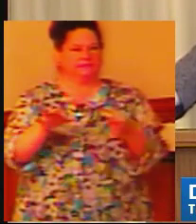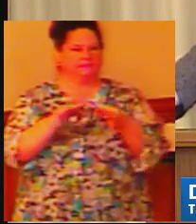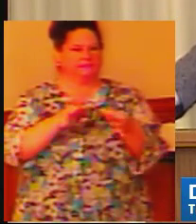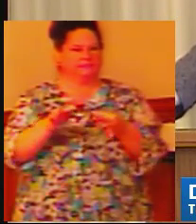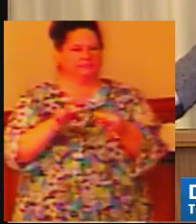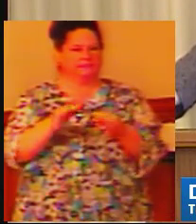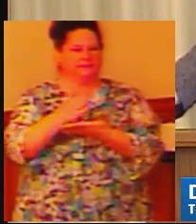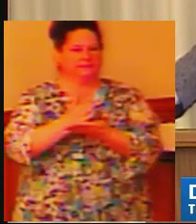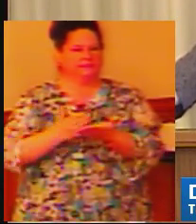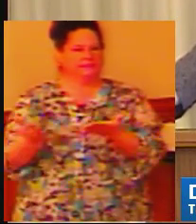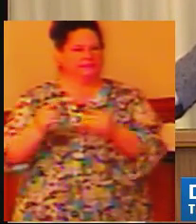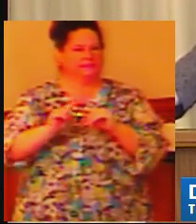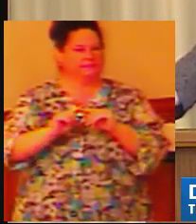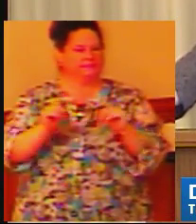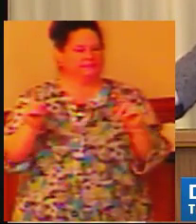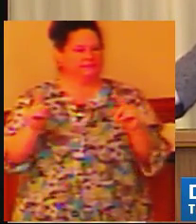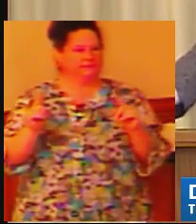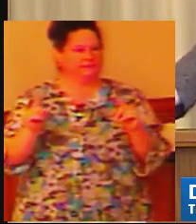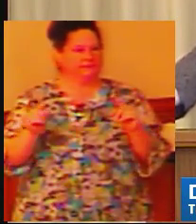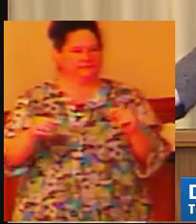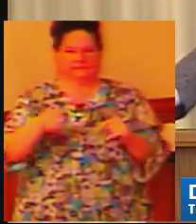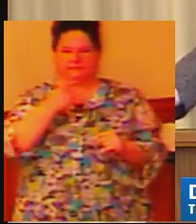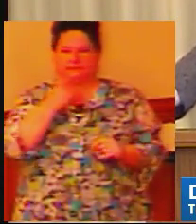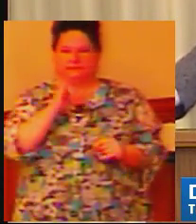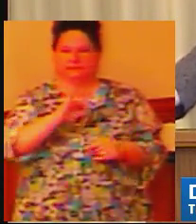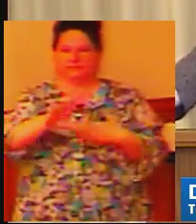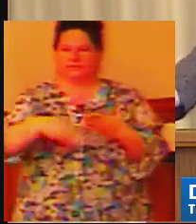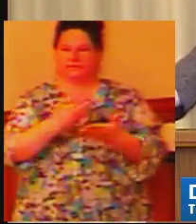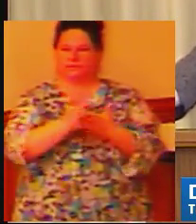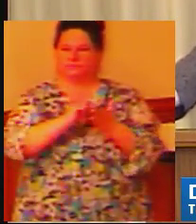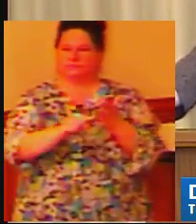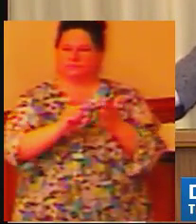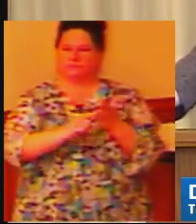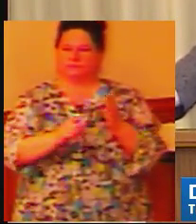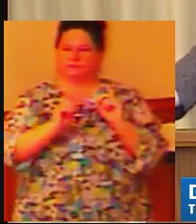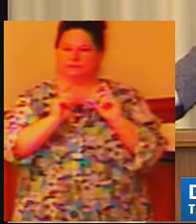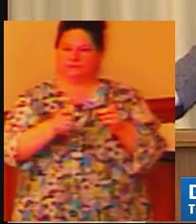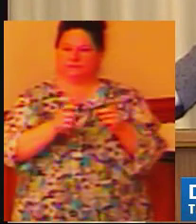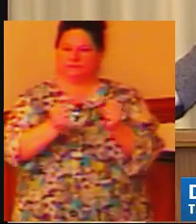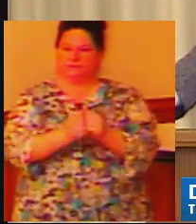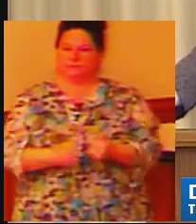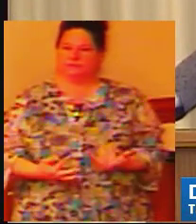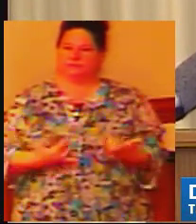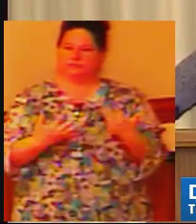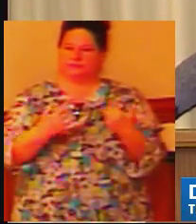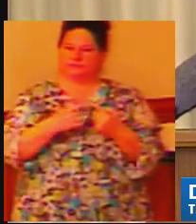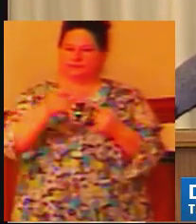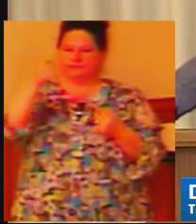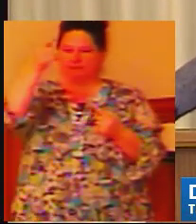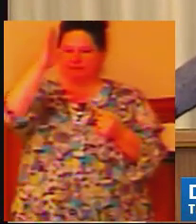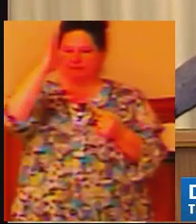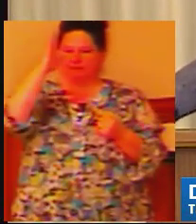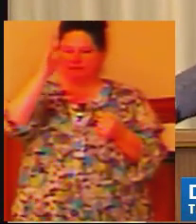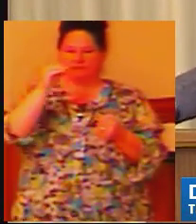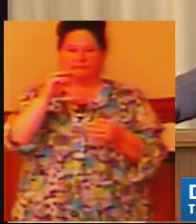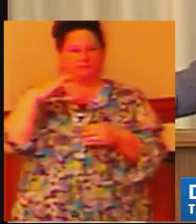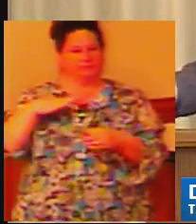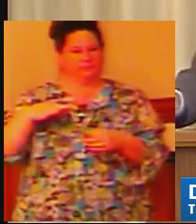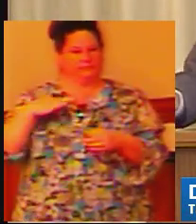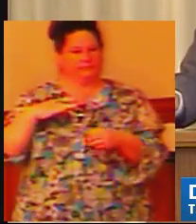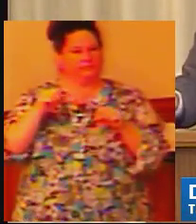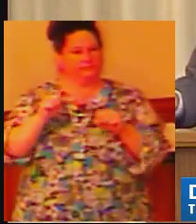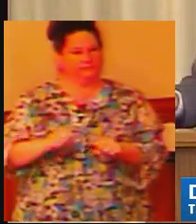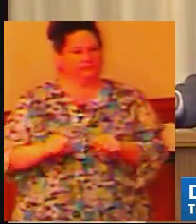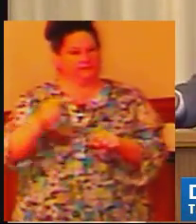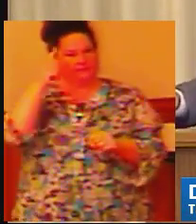a little something different. It tells us that all scripture is given by inspiration of God and is profitable